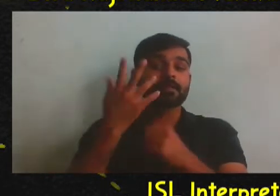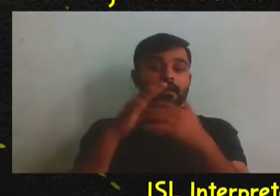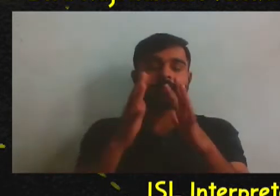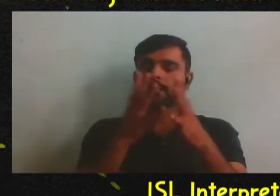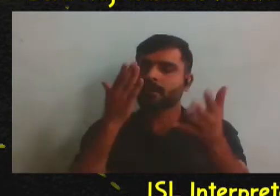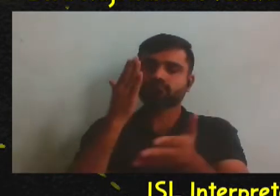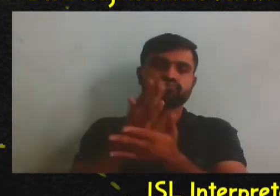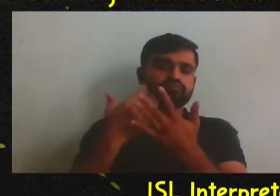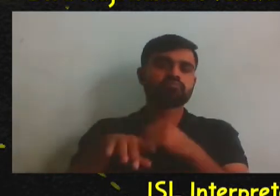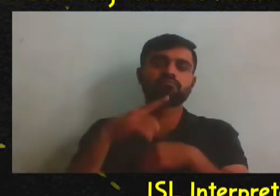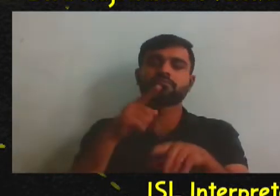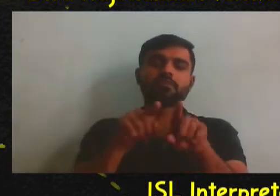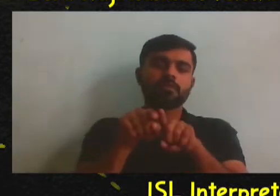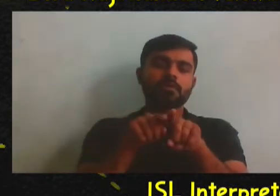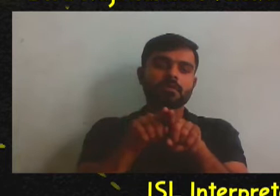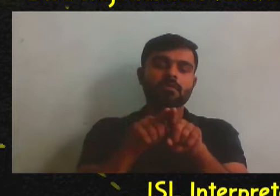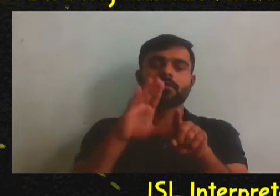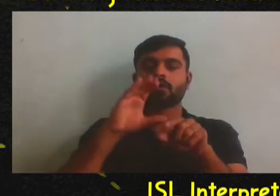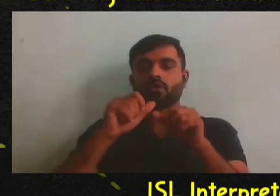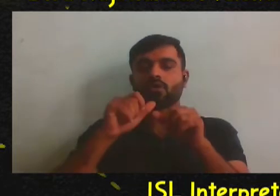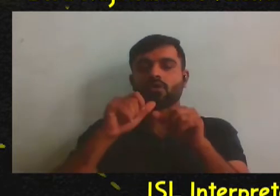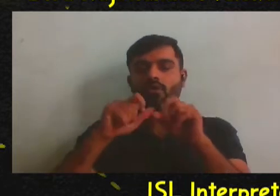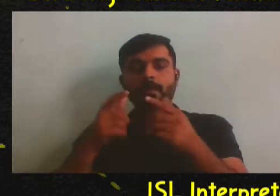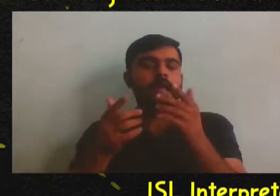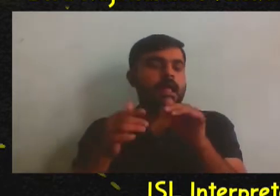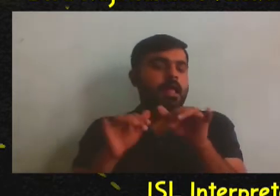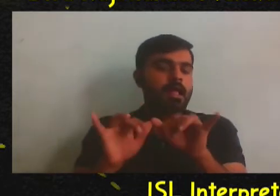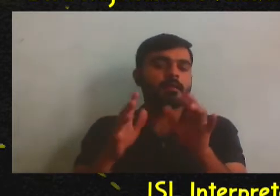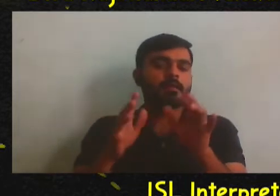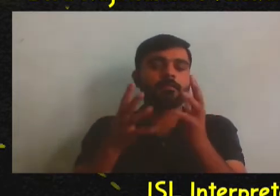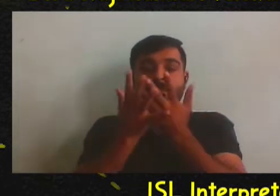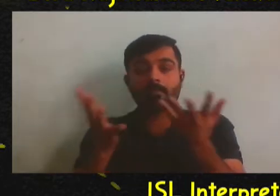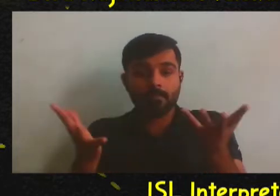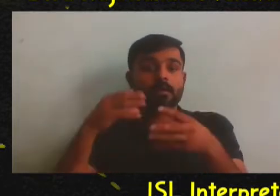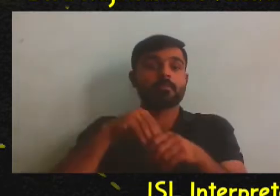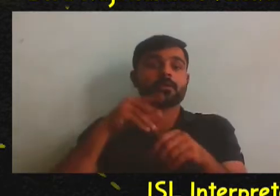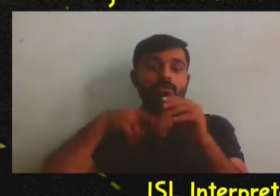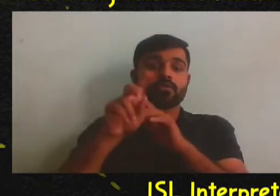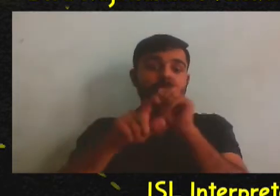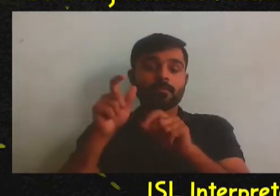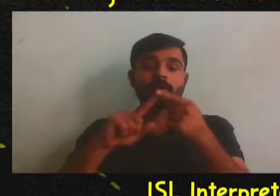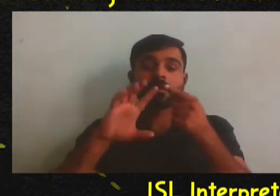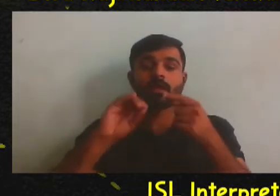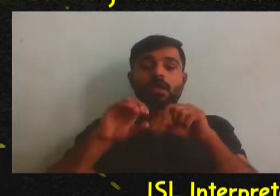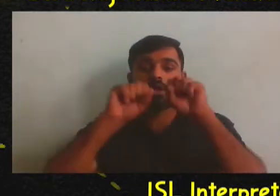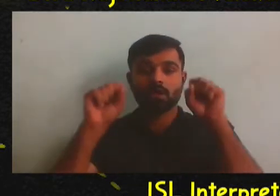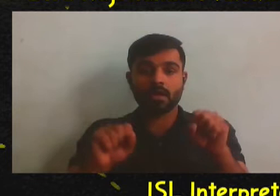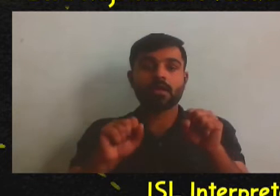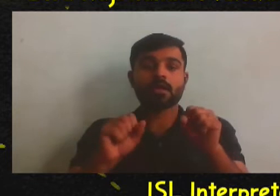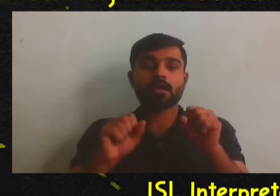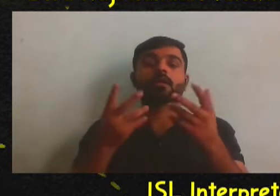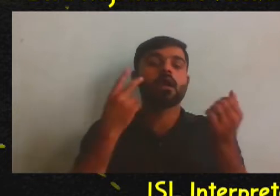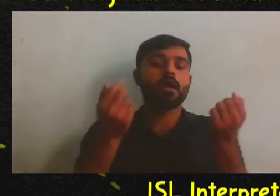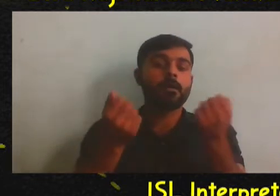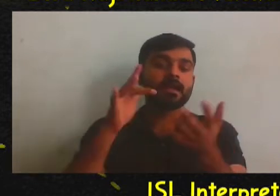example up, like Coke, which exist, their products exist both on people's ecosystem and on bus stands. So if